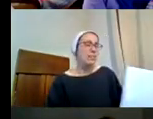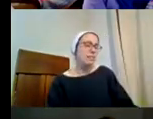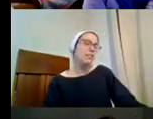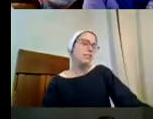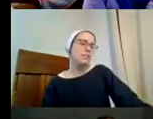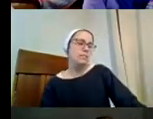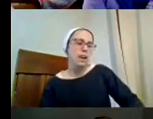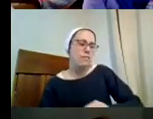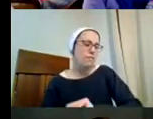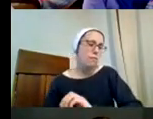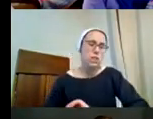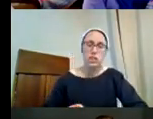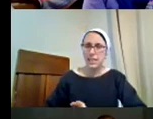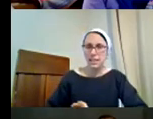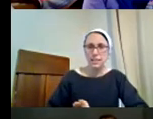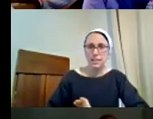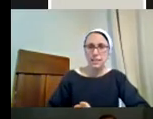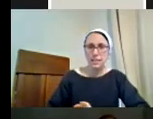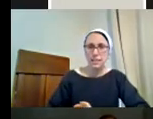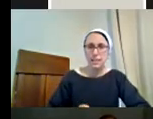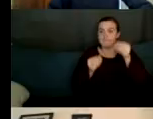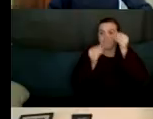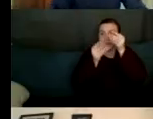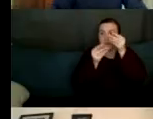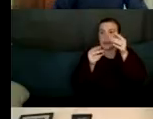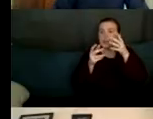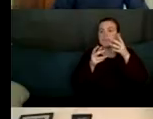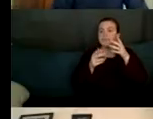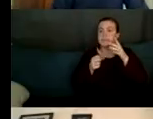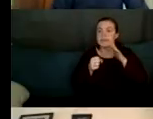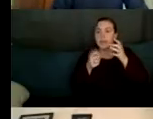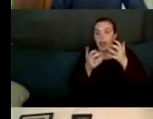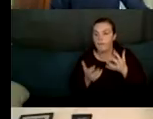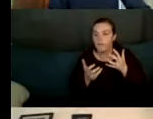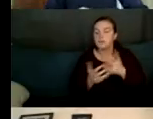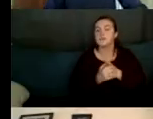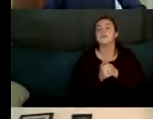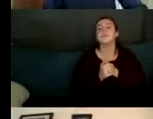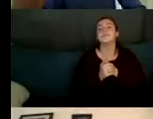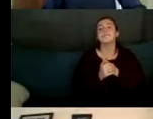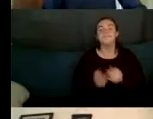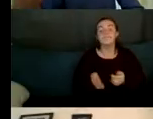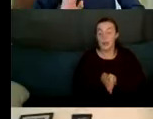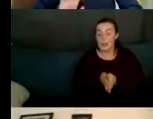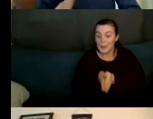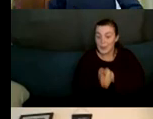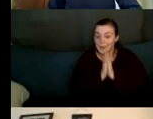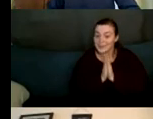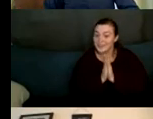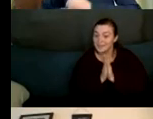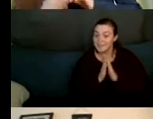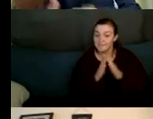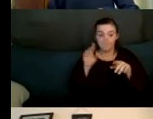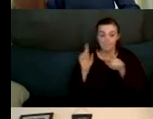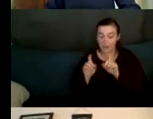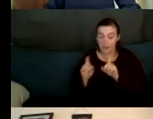Because this is kind of information dense, I would ask that you try and either ask questions in the